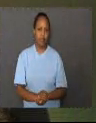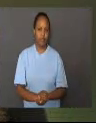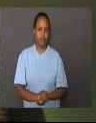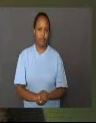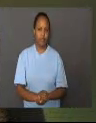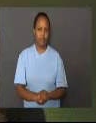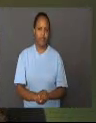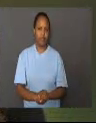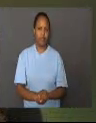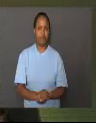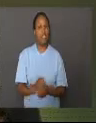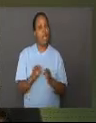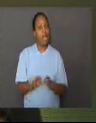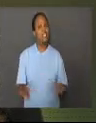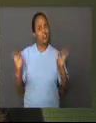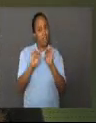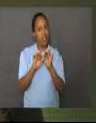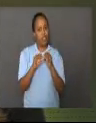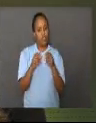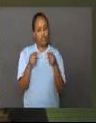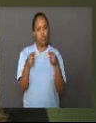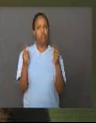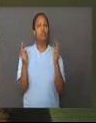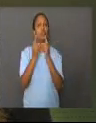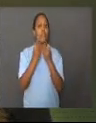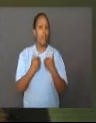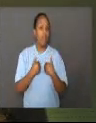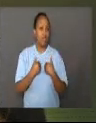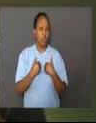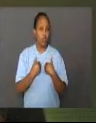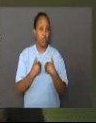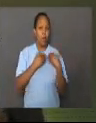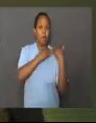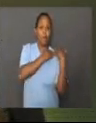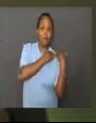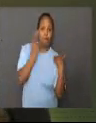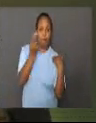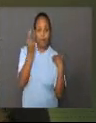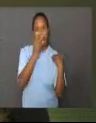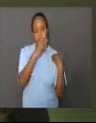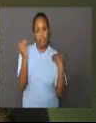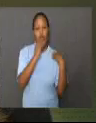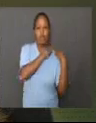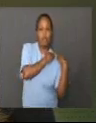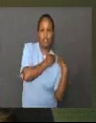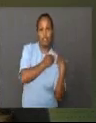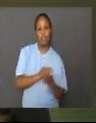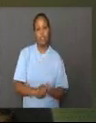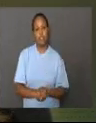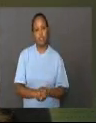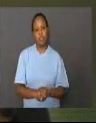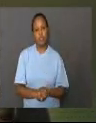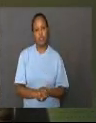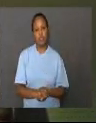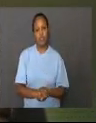There is an essential relationship between benefits and burdens